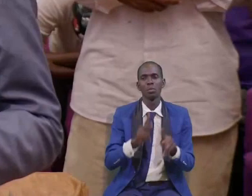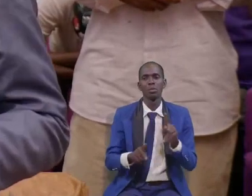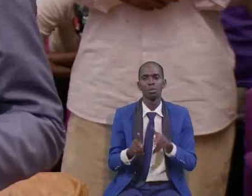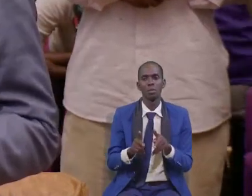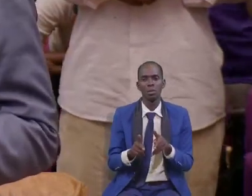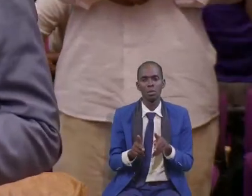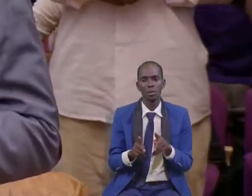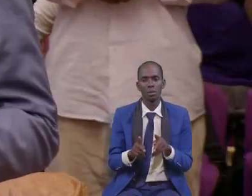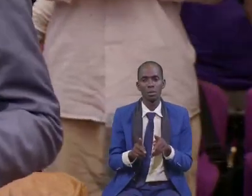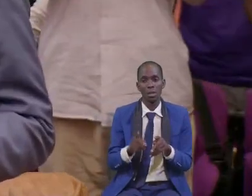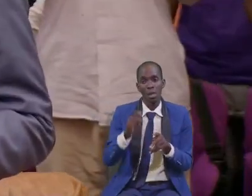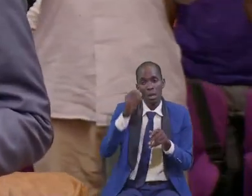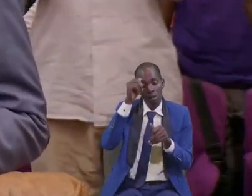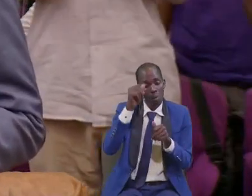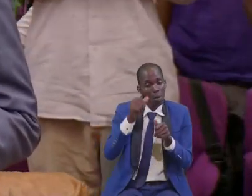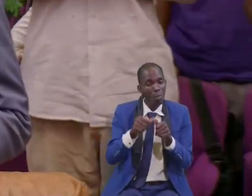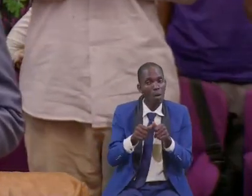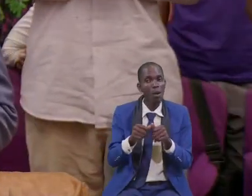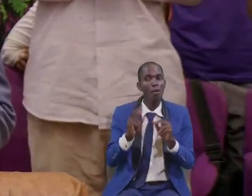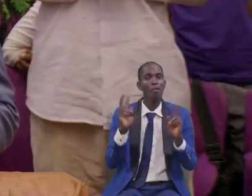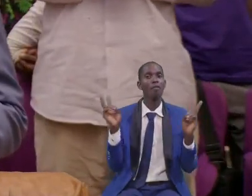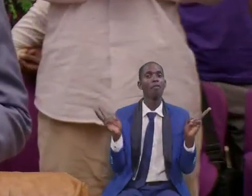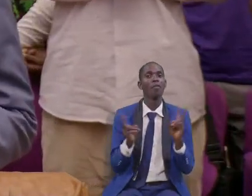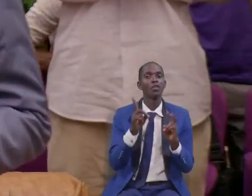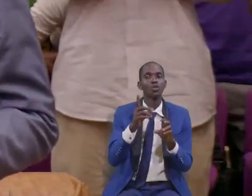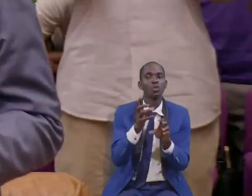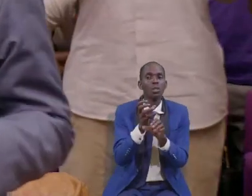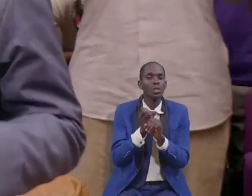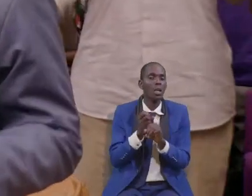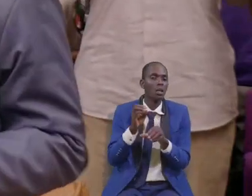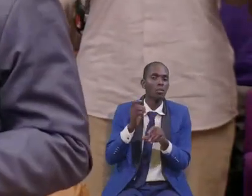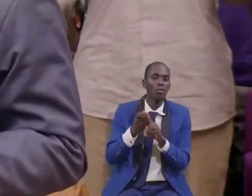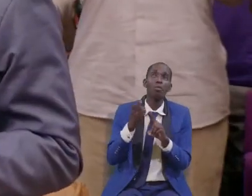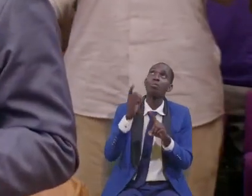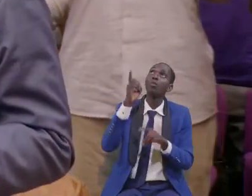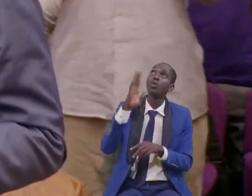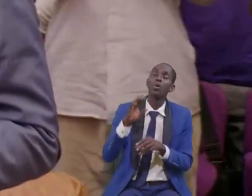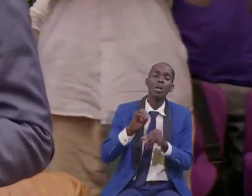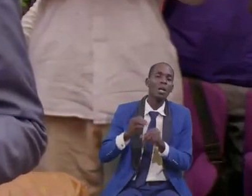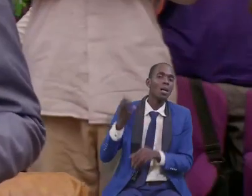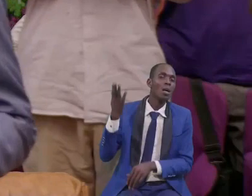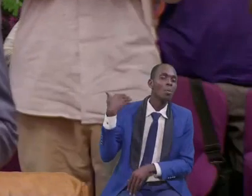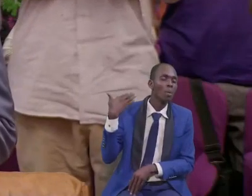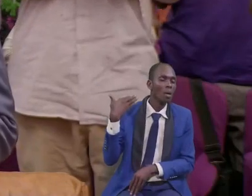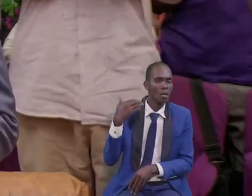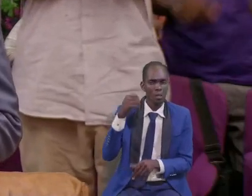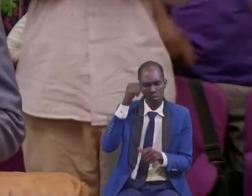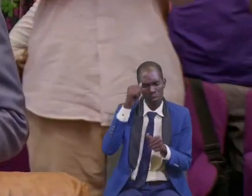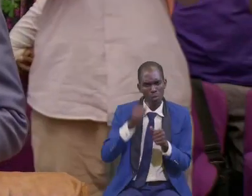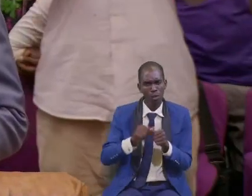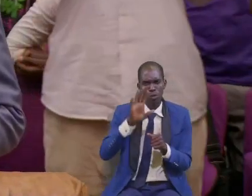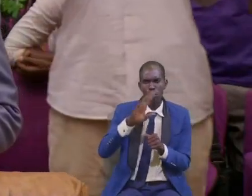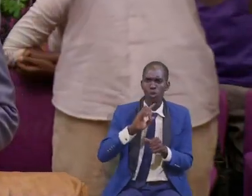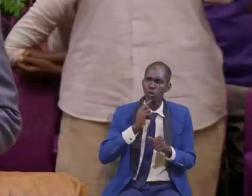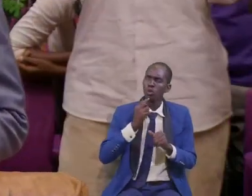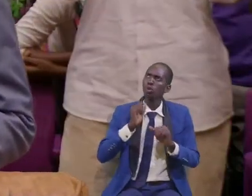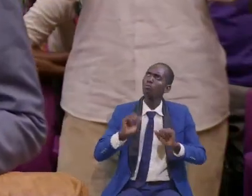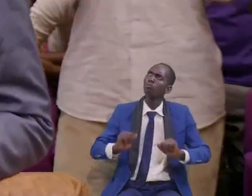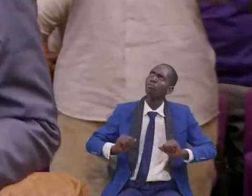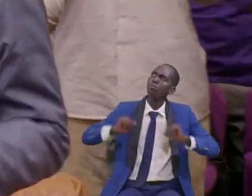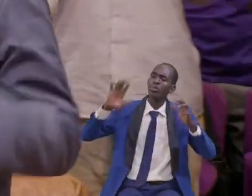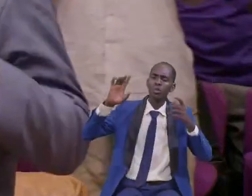Remember what victory you had in the past. What commitment you had in the past.